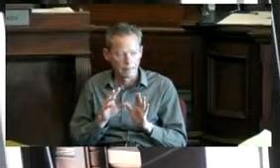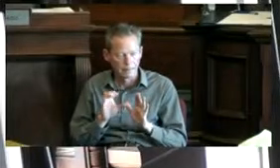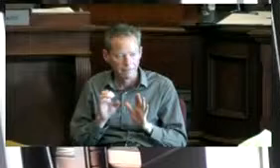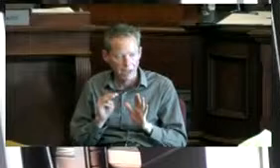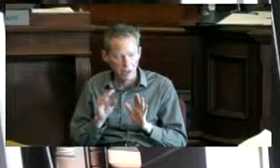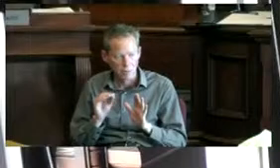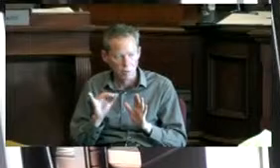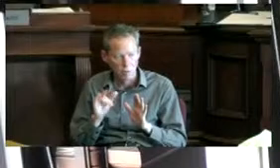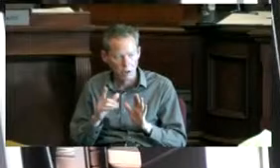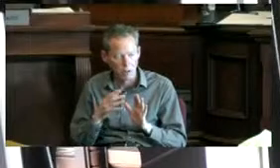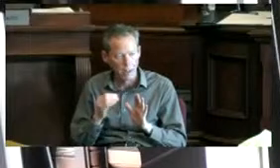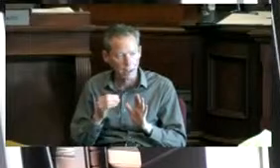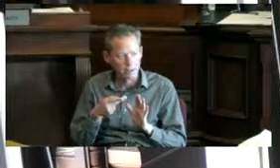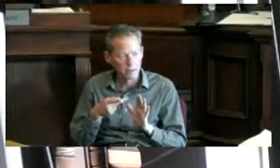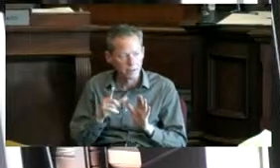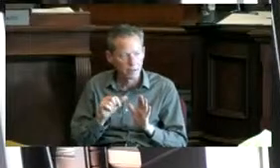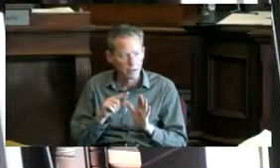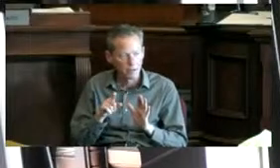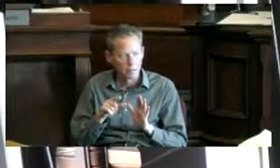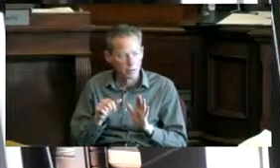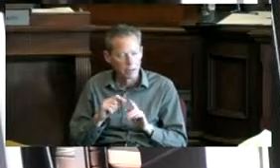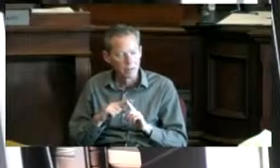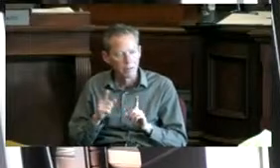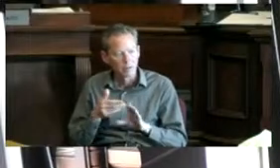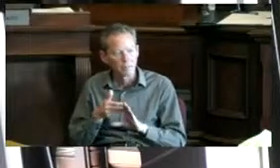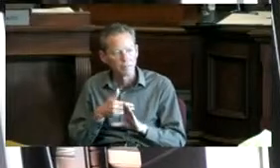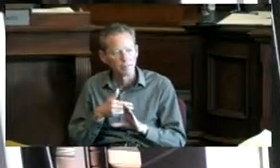course, both the former United Cleaners and